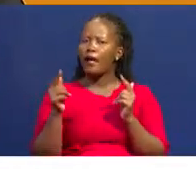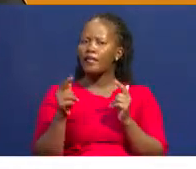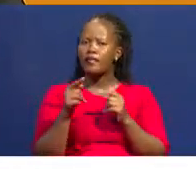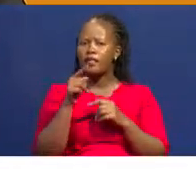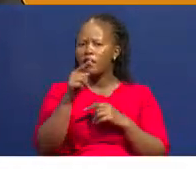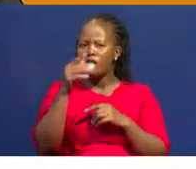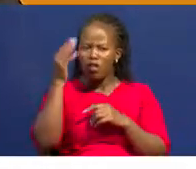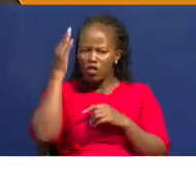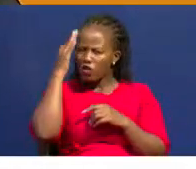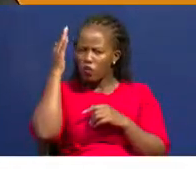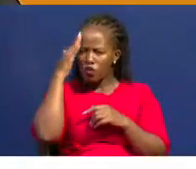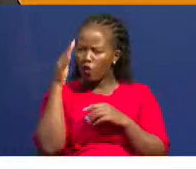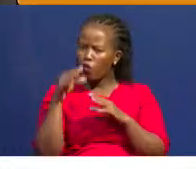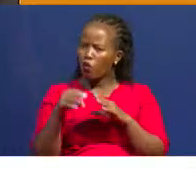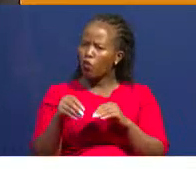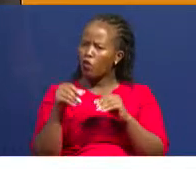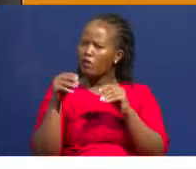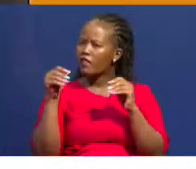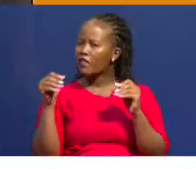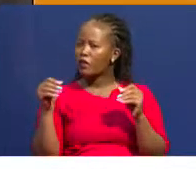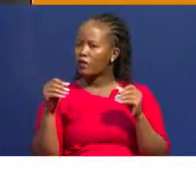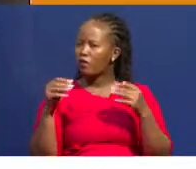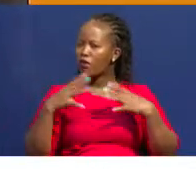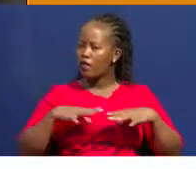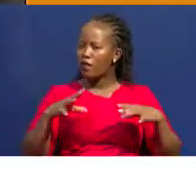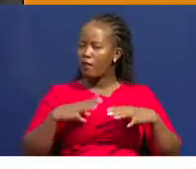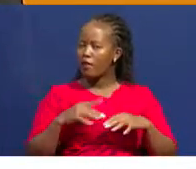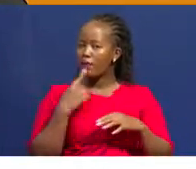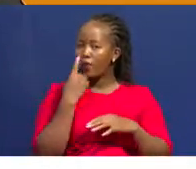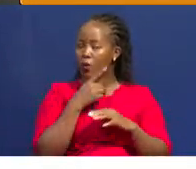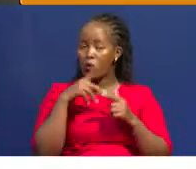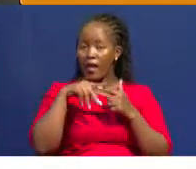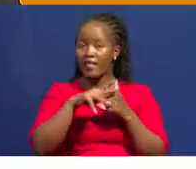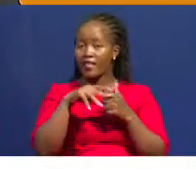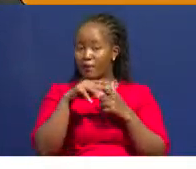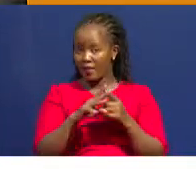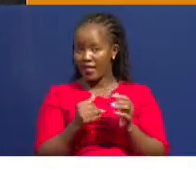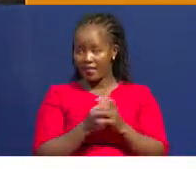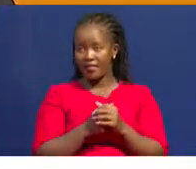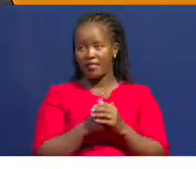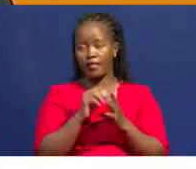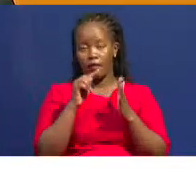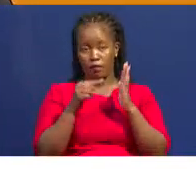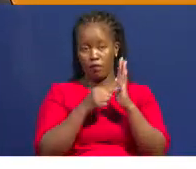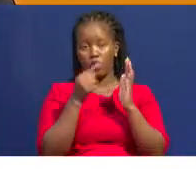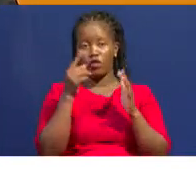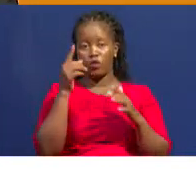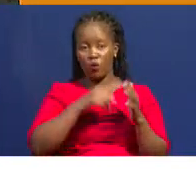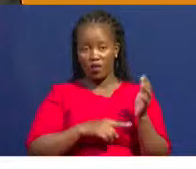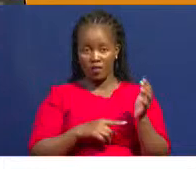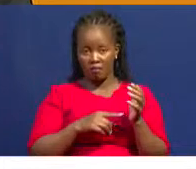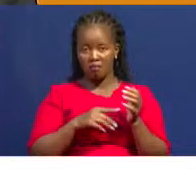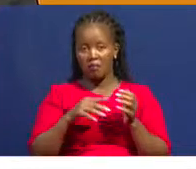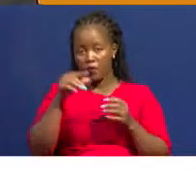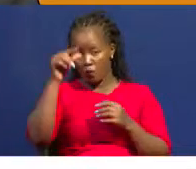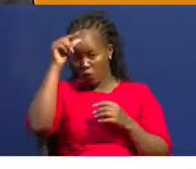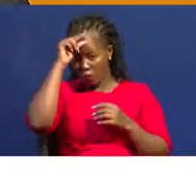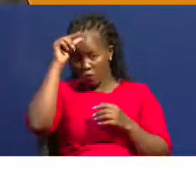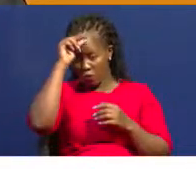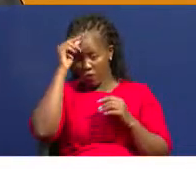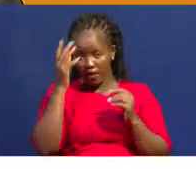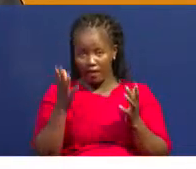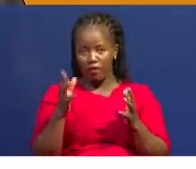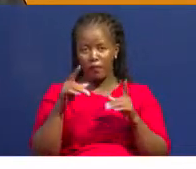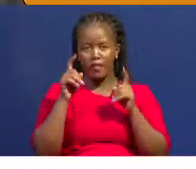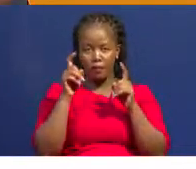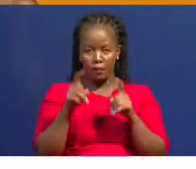the qualification of these people, these mechanics? He brought a point that the government must take a